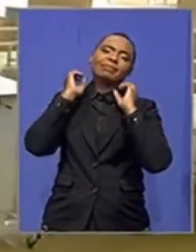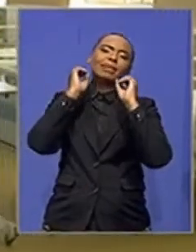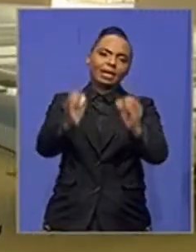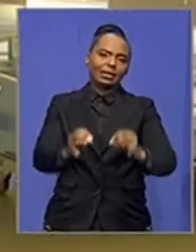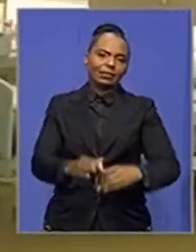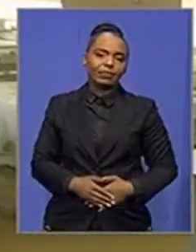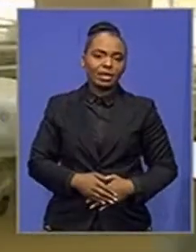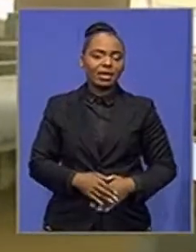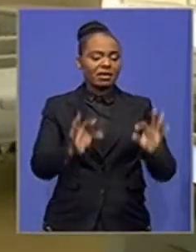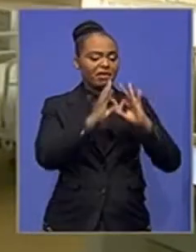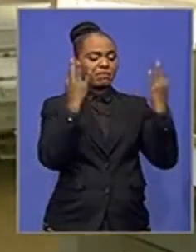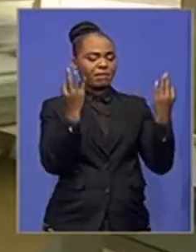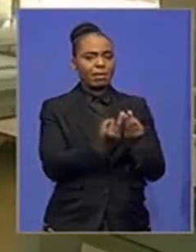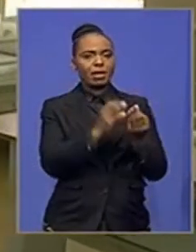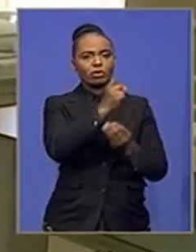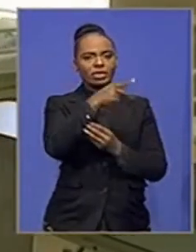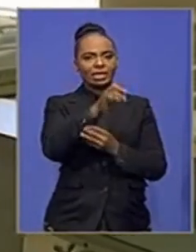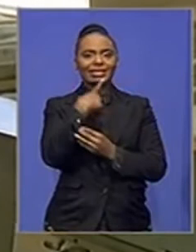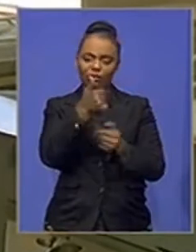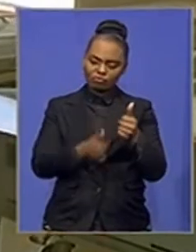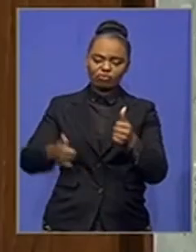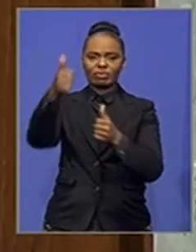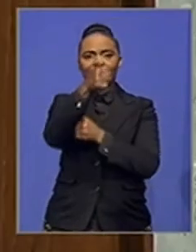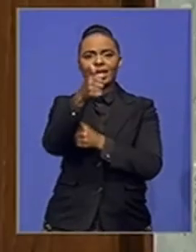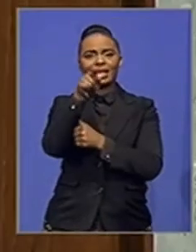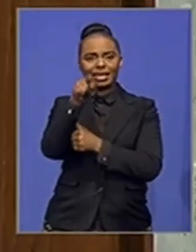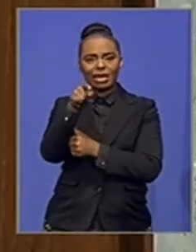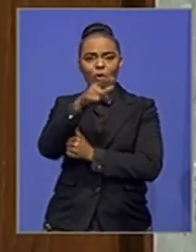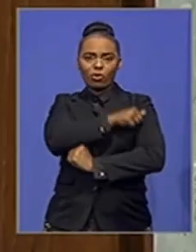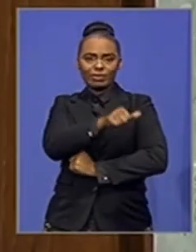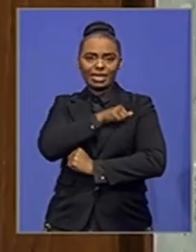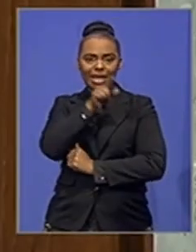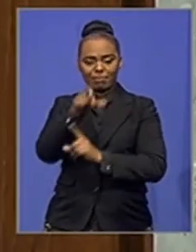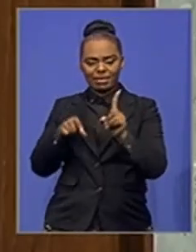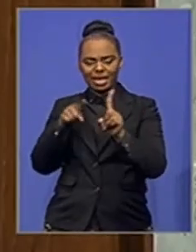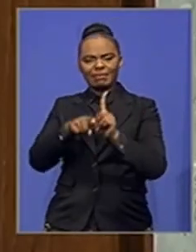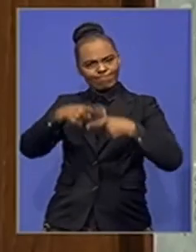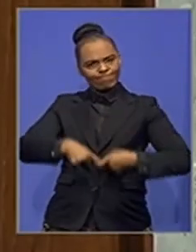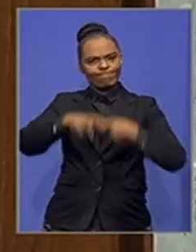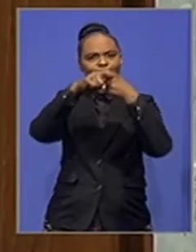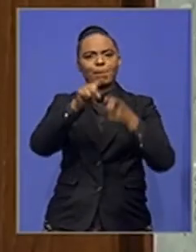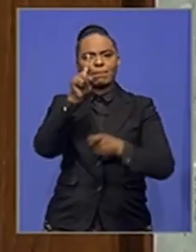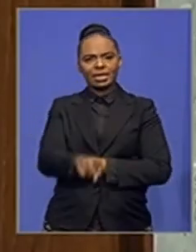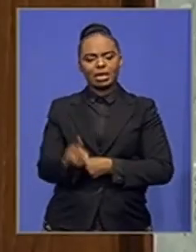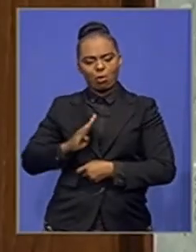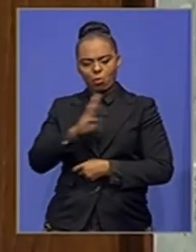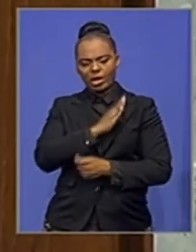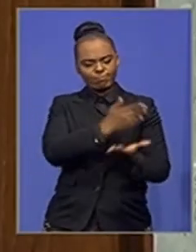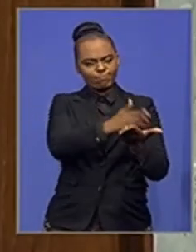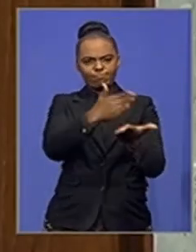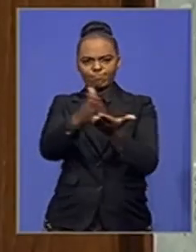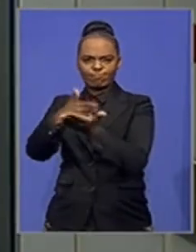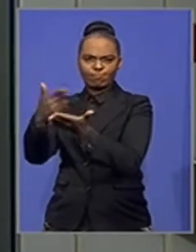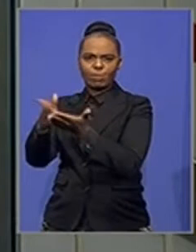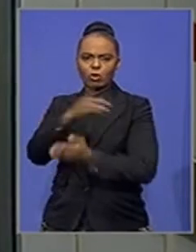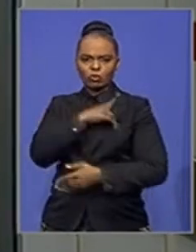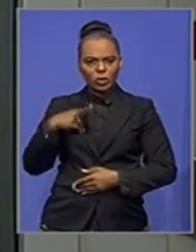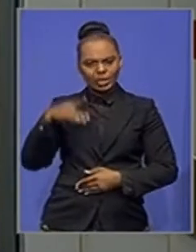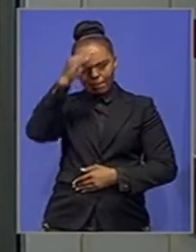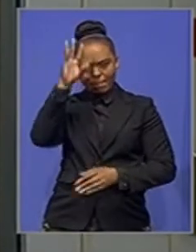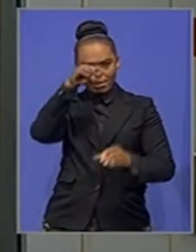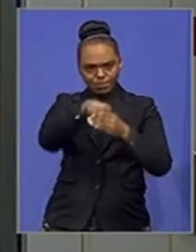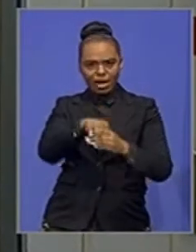Shonisane ba nyaka hlogo phetiši ya bookelo e fegwa ka ponyo ya leihlo, poto ya bookelo e šollanywe, baoki le bašomi bao ba amegago lehung